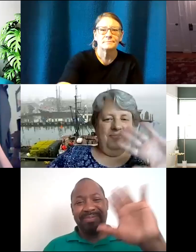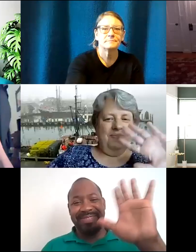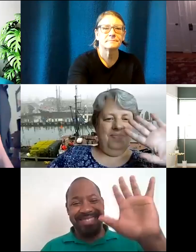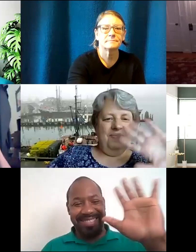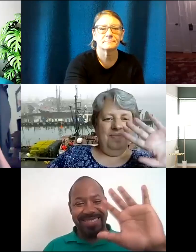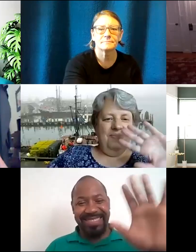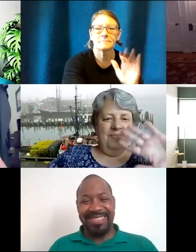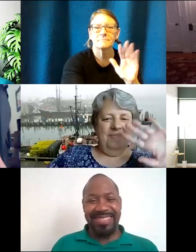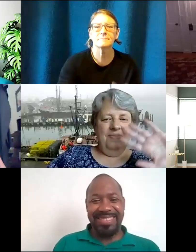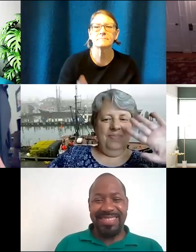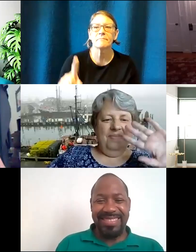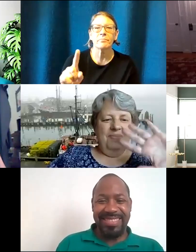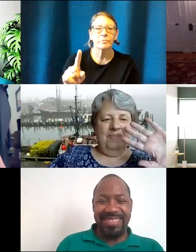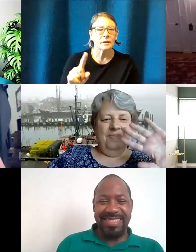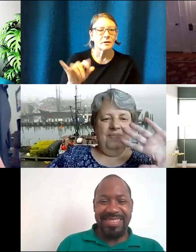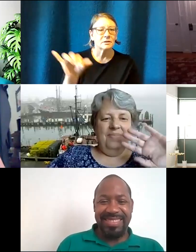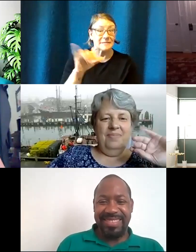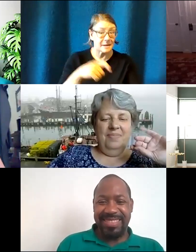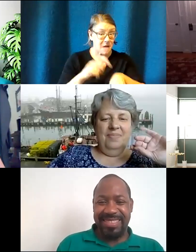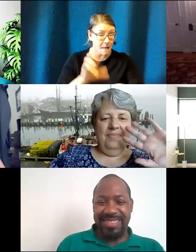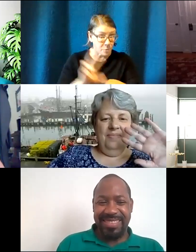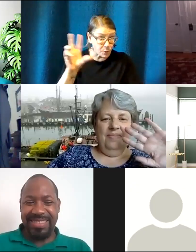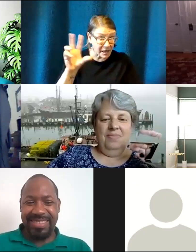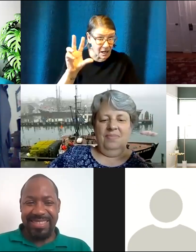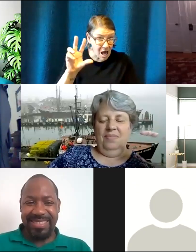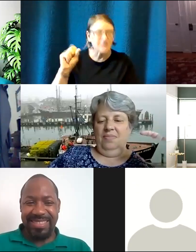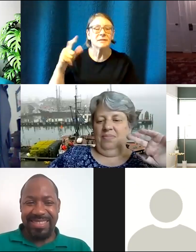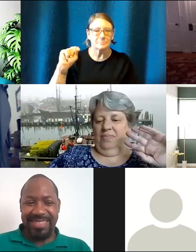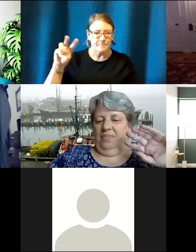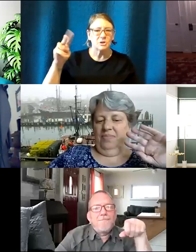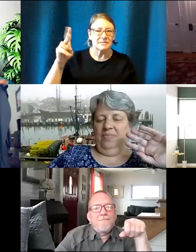Thanks. So same time it would be at 3? 3 o'clock on September 2nd.